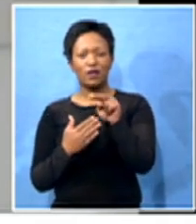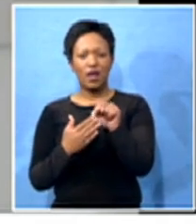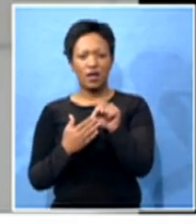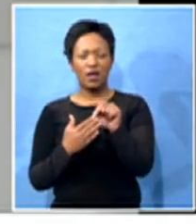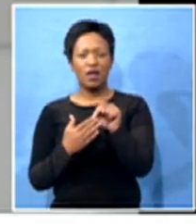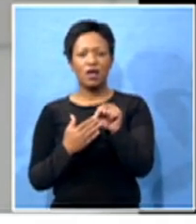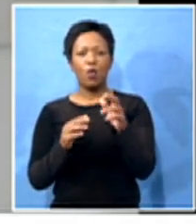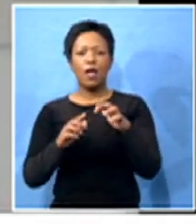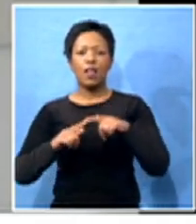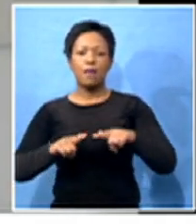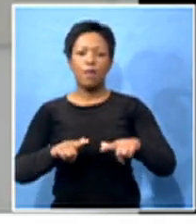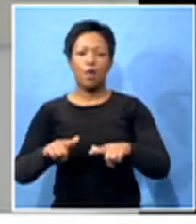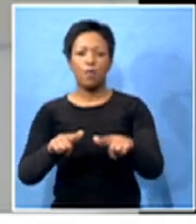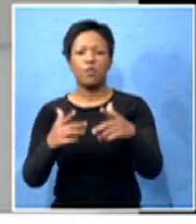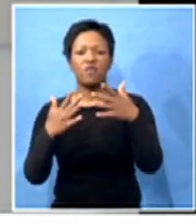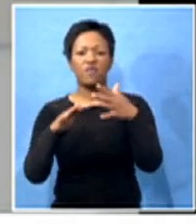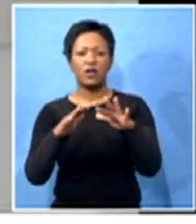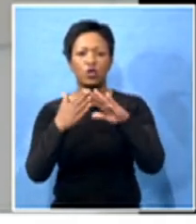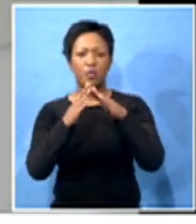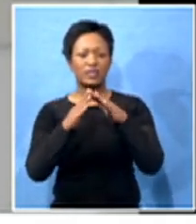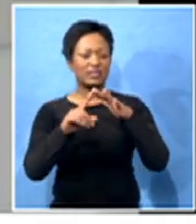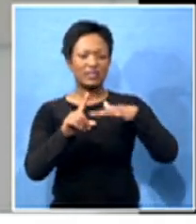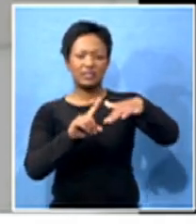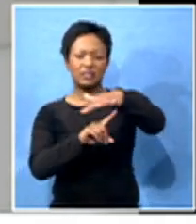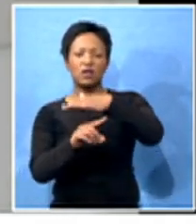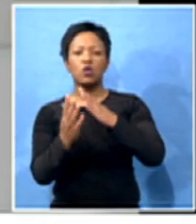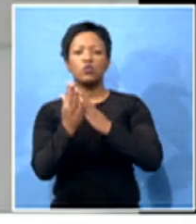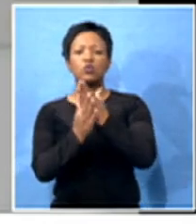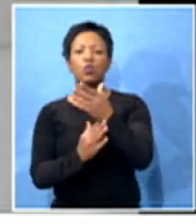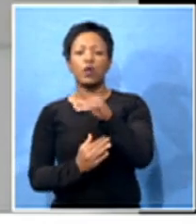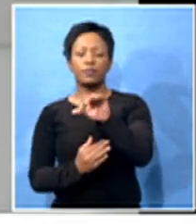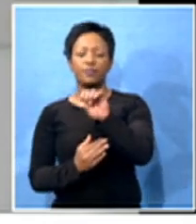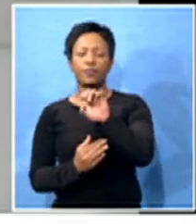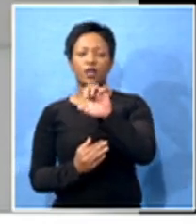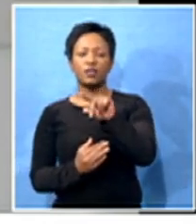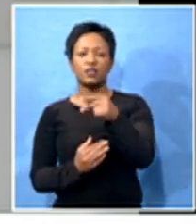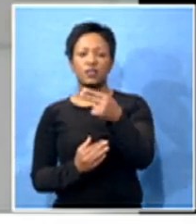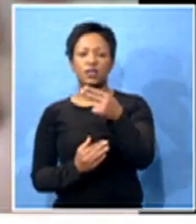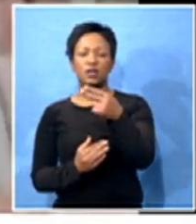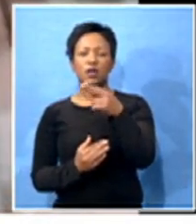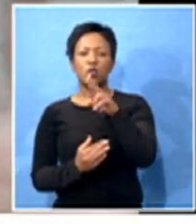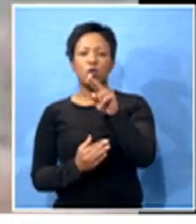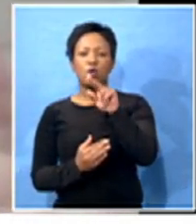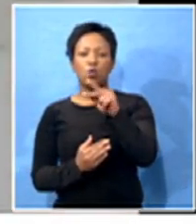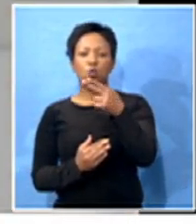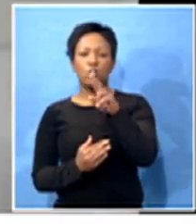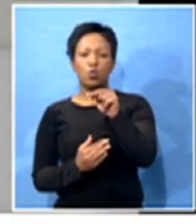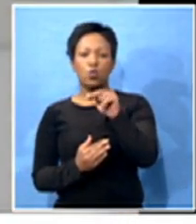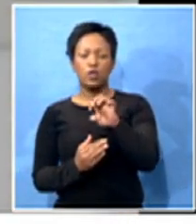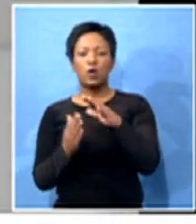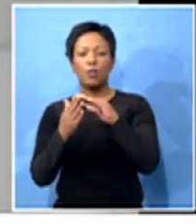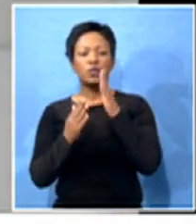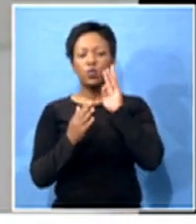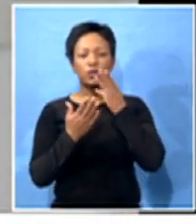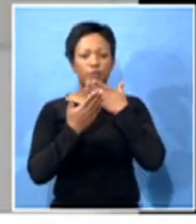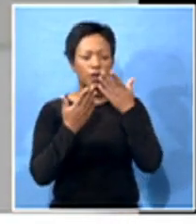Limpopo running through a number of communities through in Sekhukhune. But the communities don't have water. But that water is taken to the